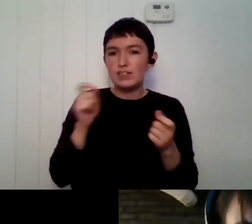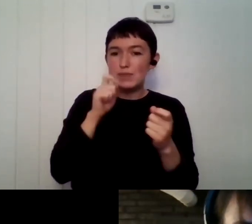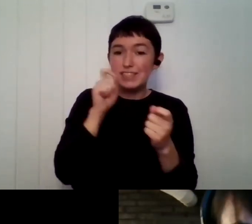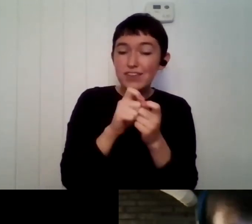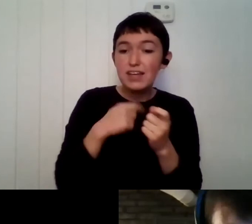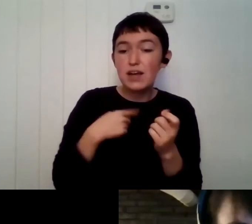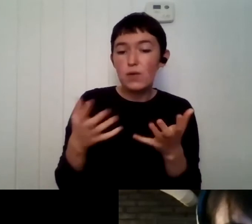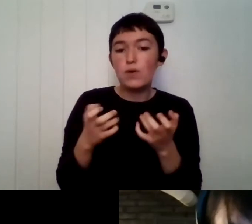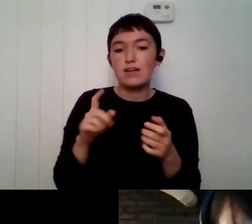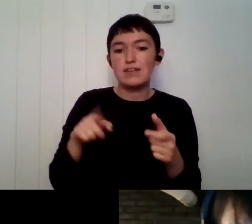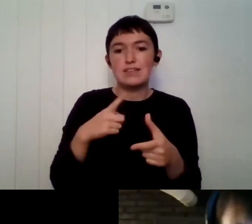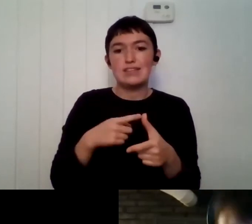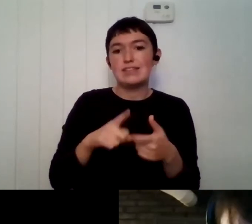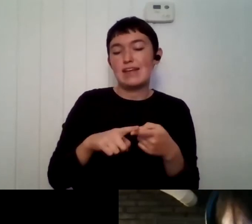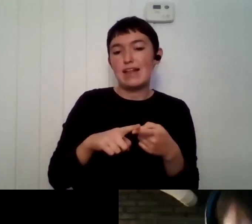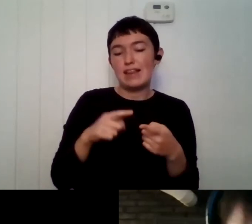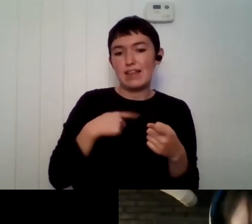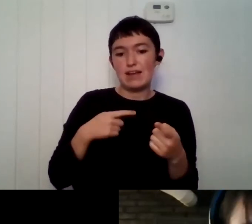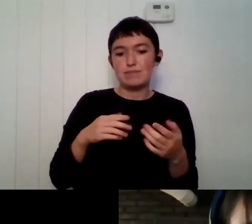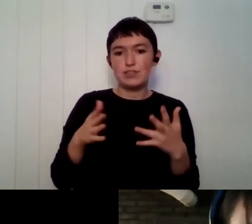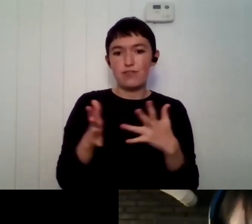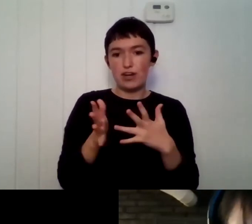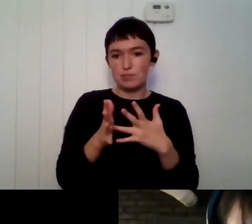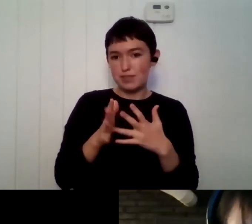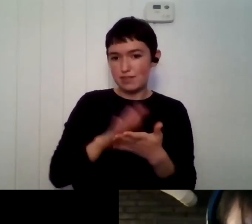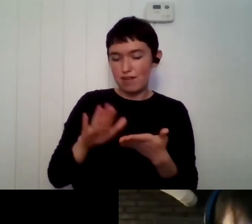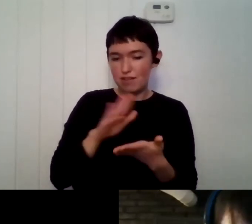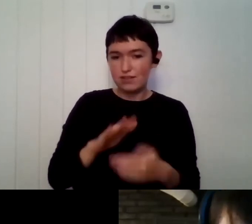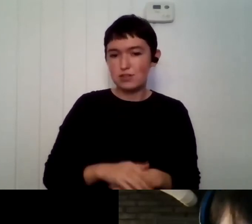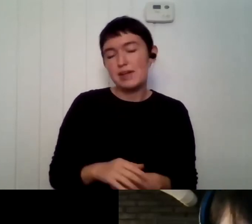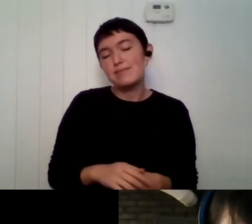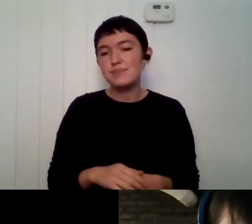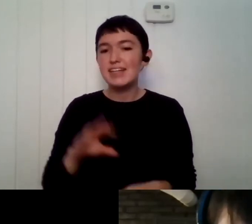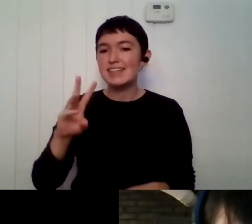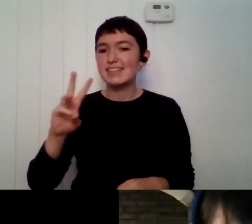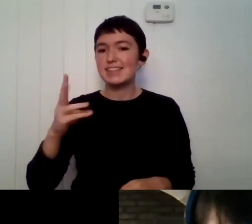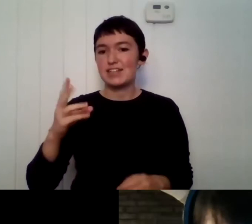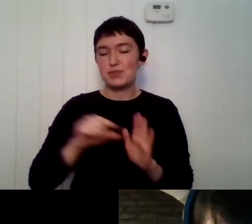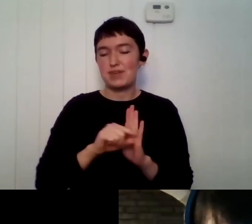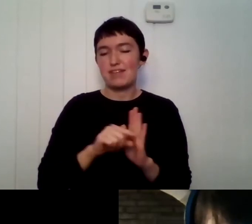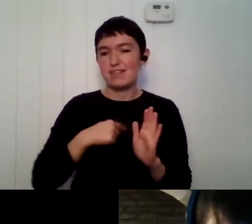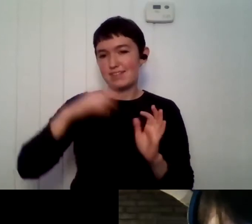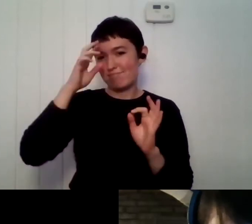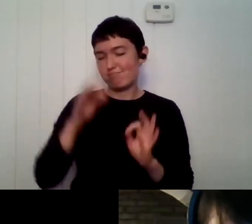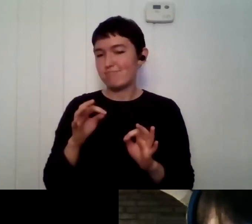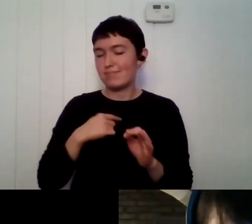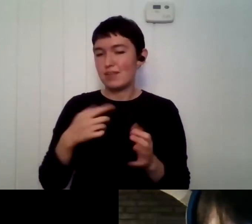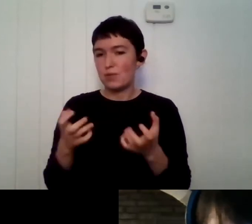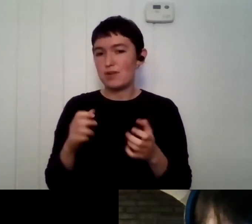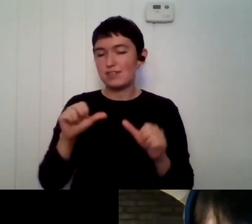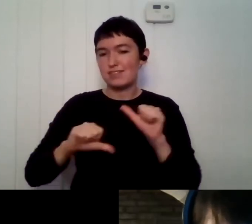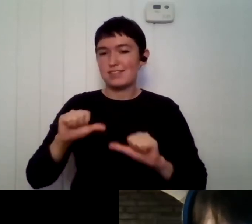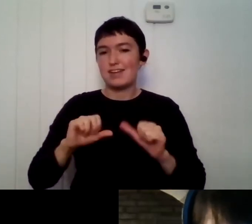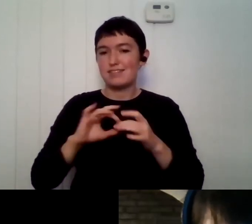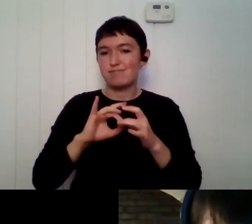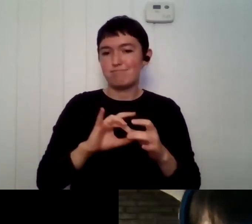kind of there since maybe the 6th grade. Very cool. All right, the next question is again from Mrs.